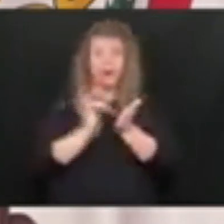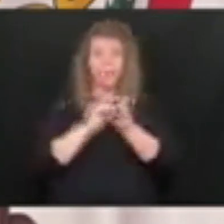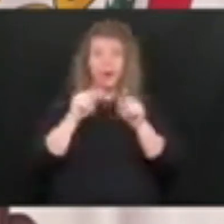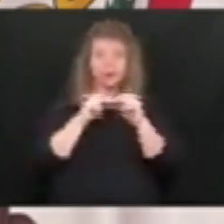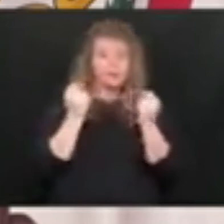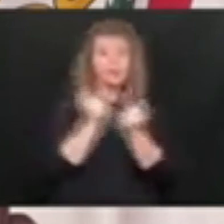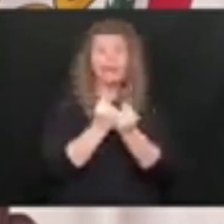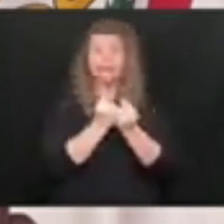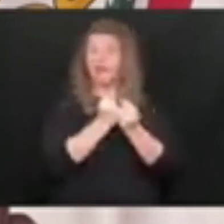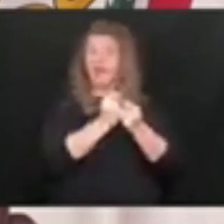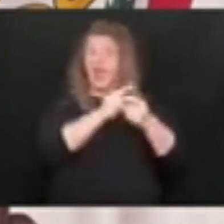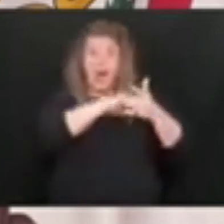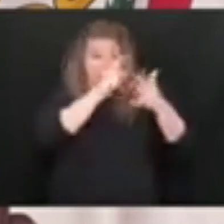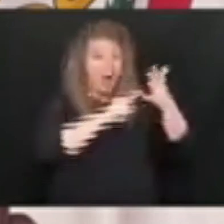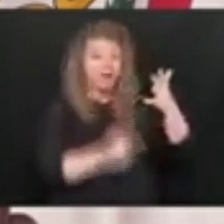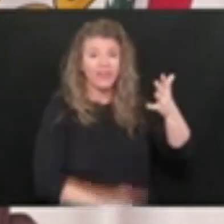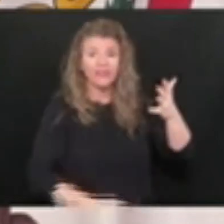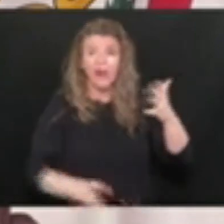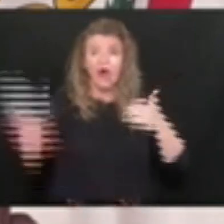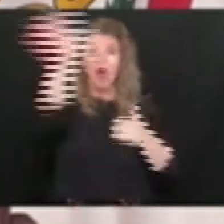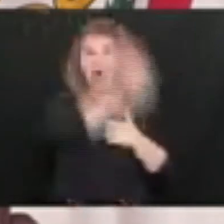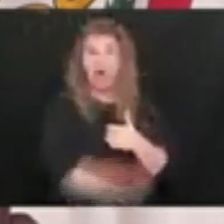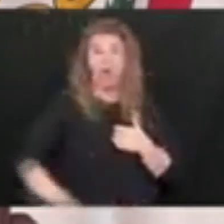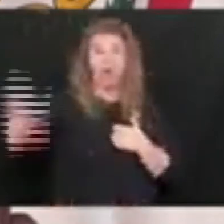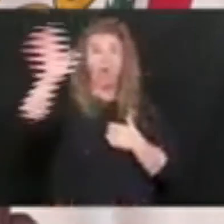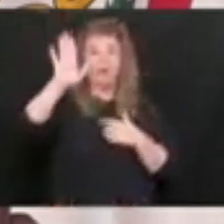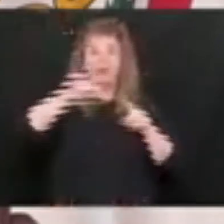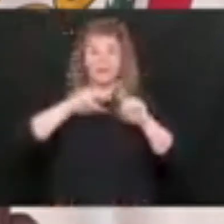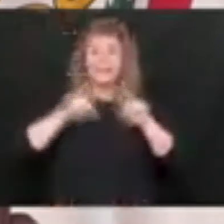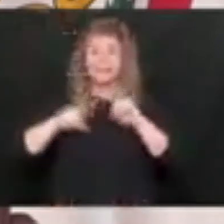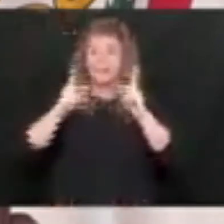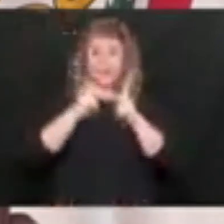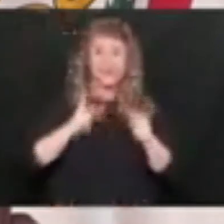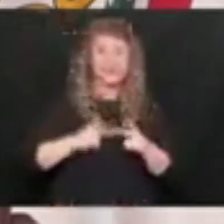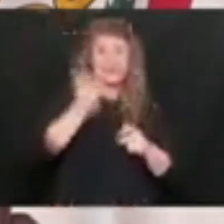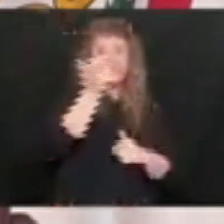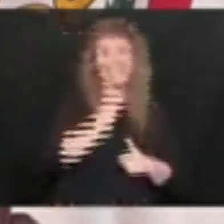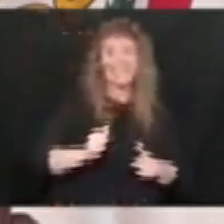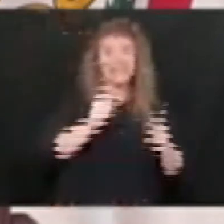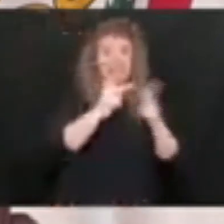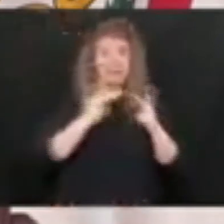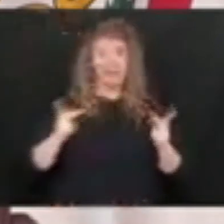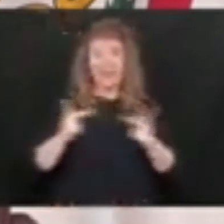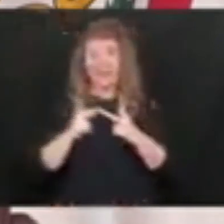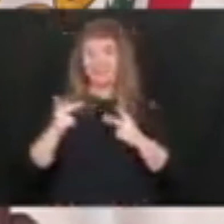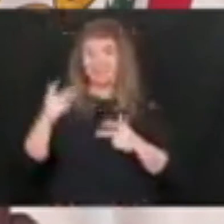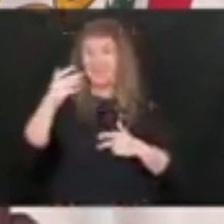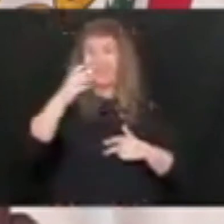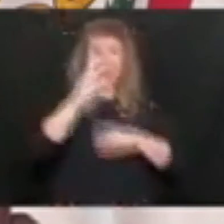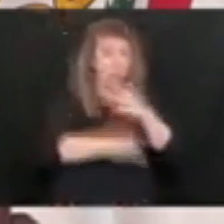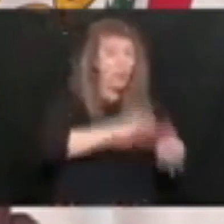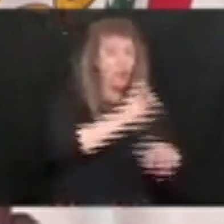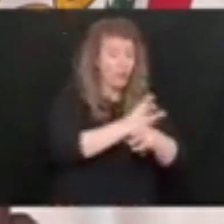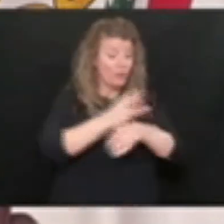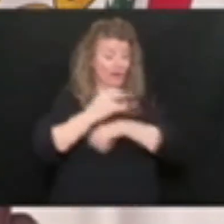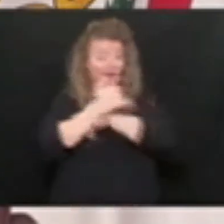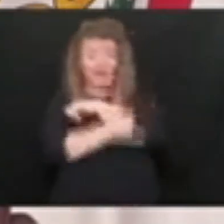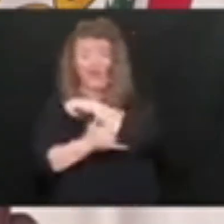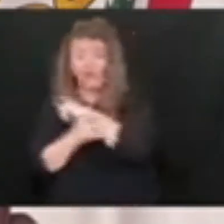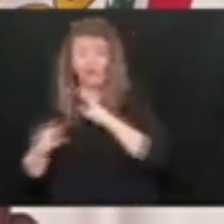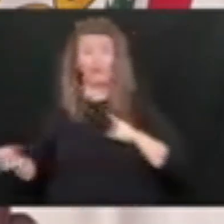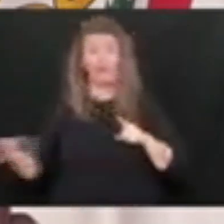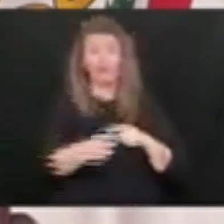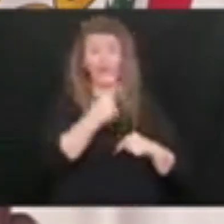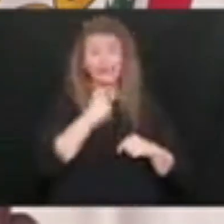every way, all across everywhere, in every nook and cranny you could come up with, says how safe